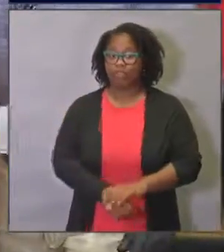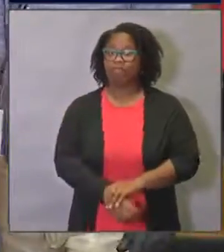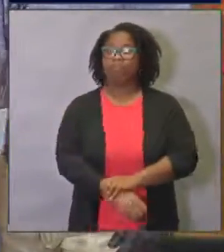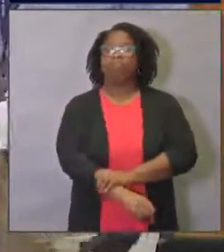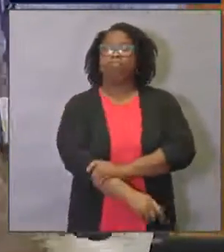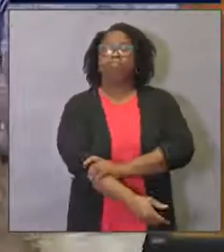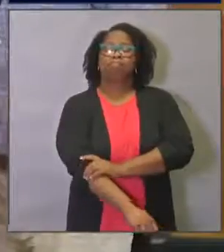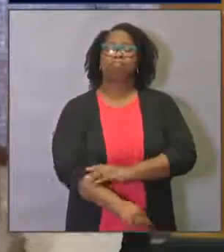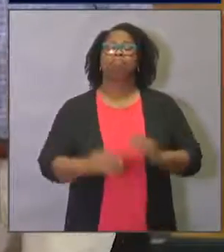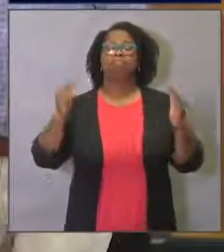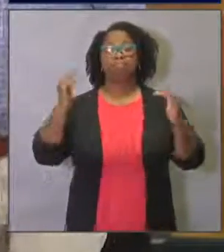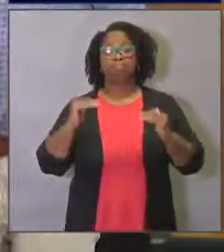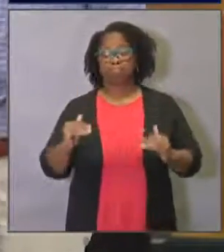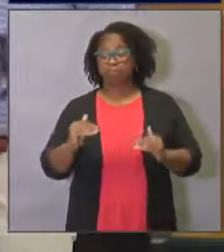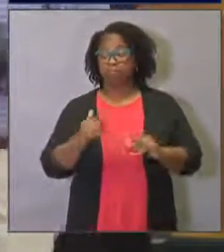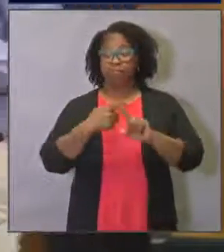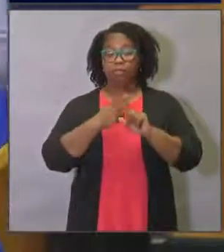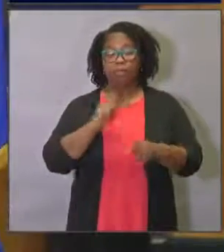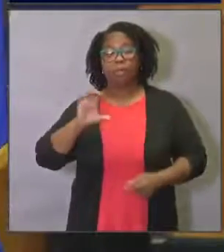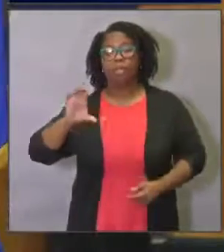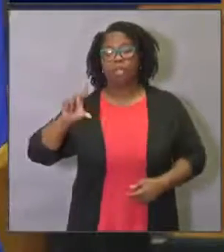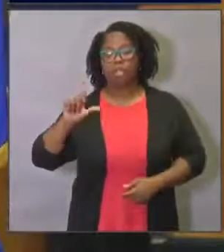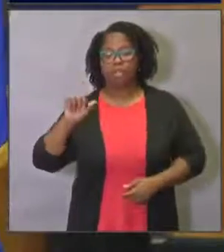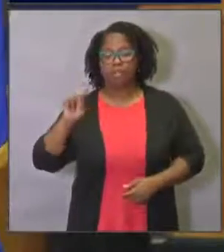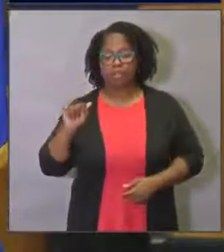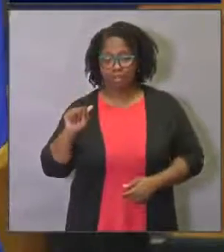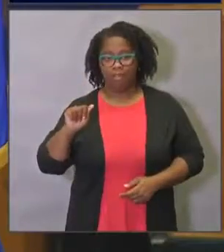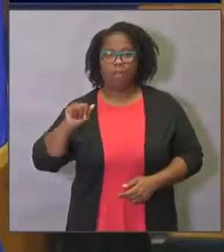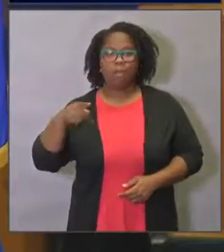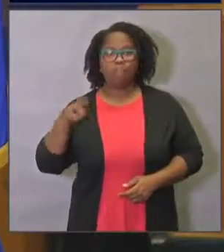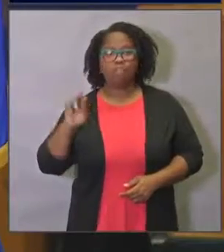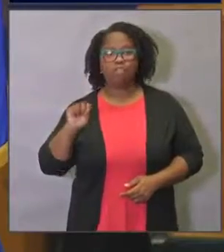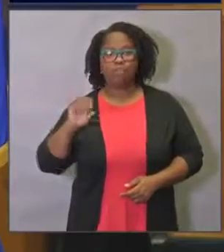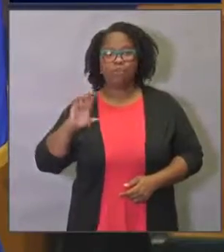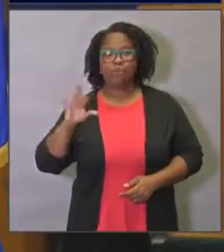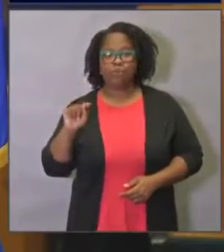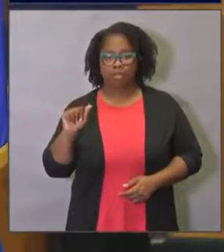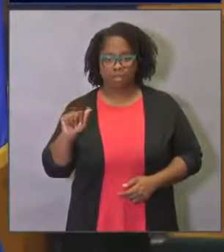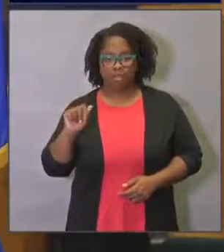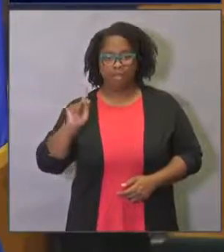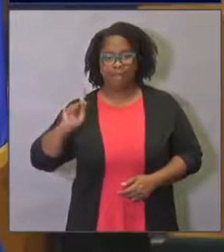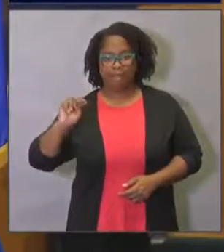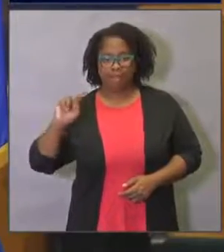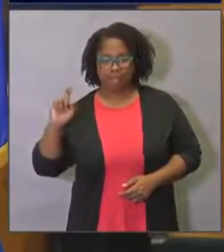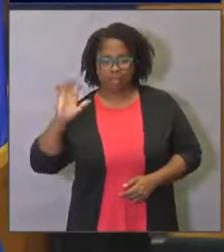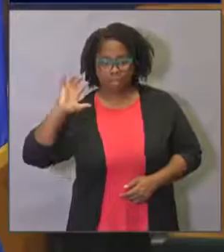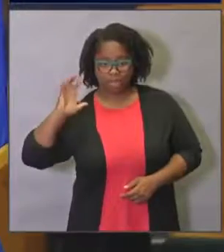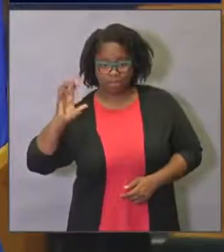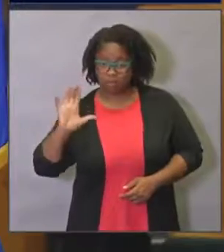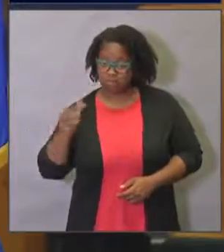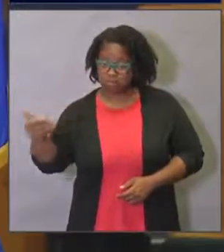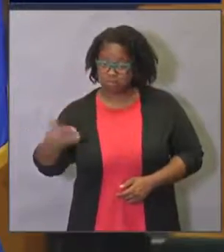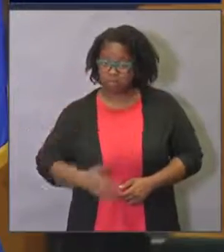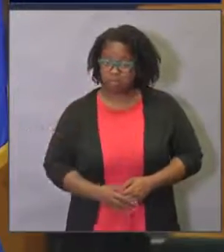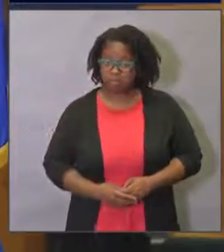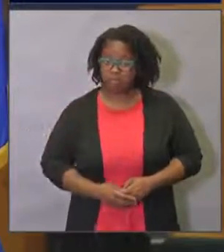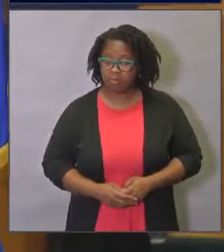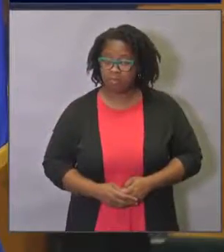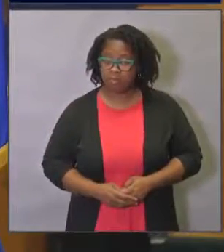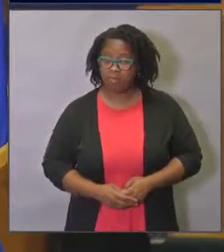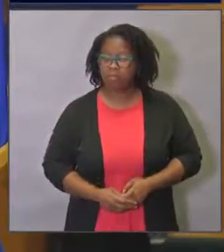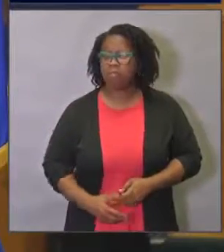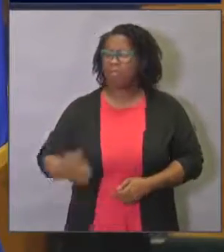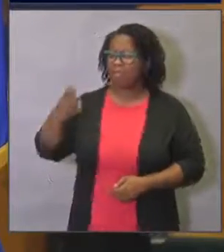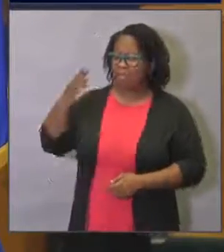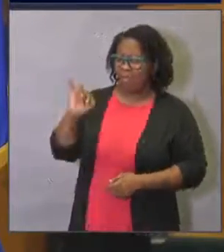Okay, and the next question will come from the line of Claudia Pisciuta with KNX. Your line is open.